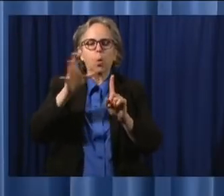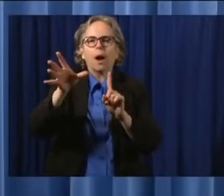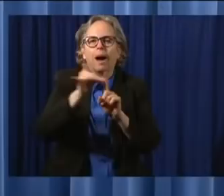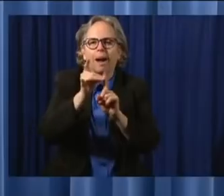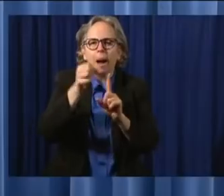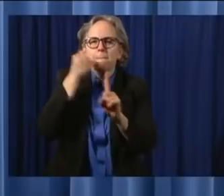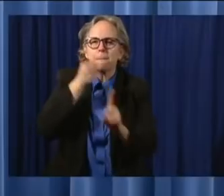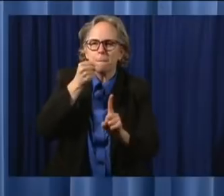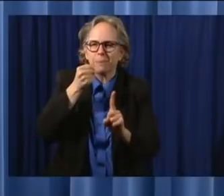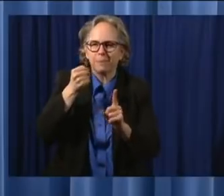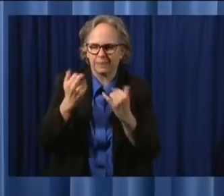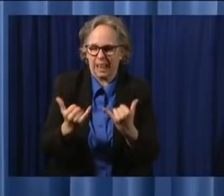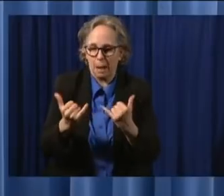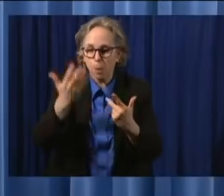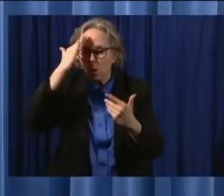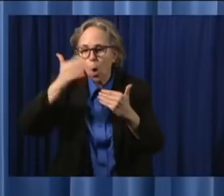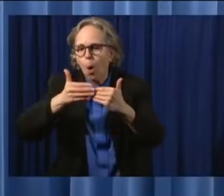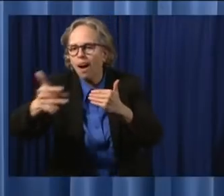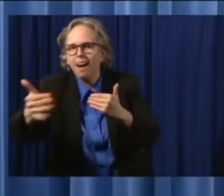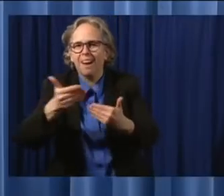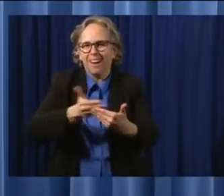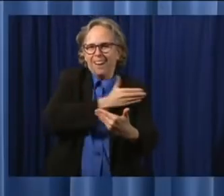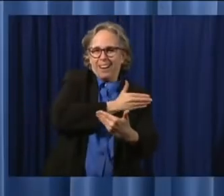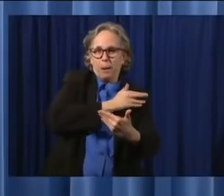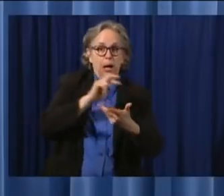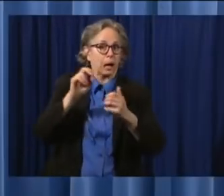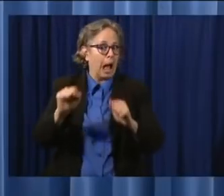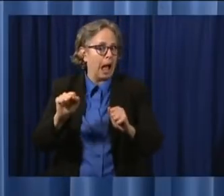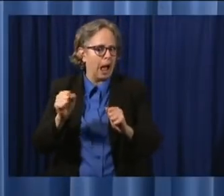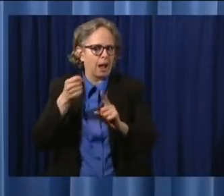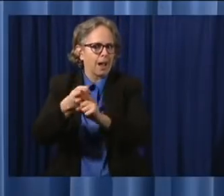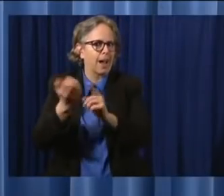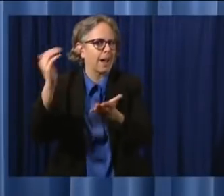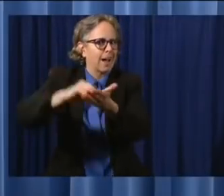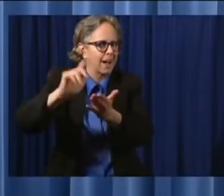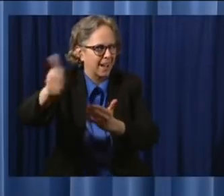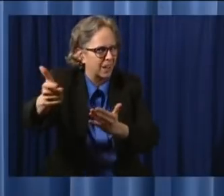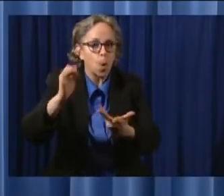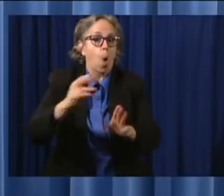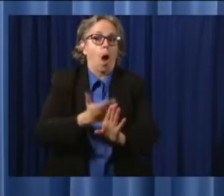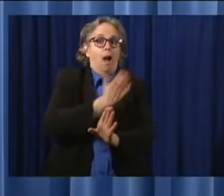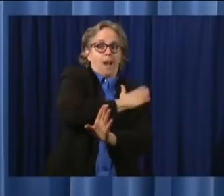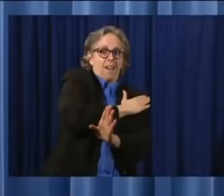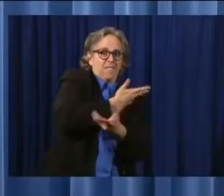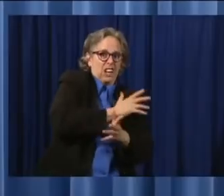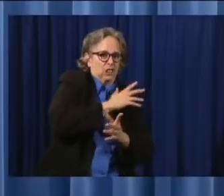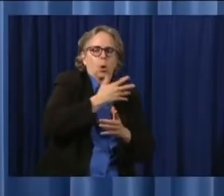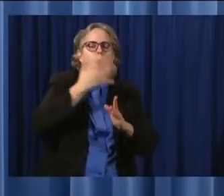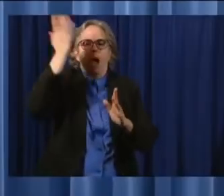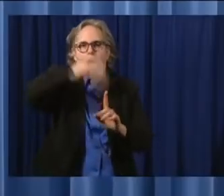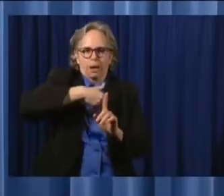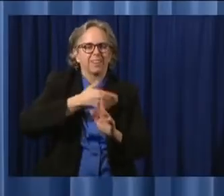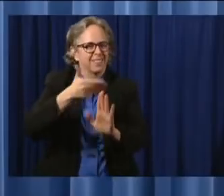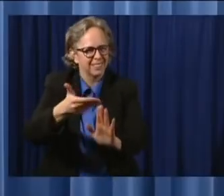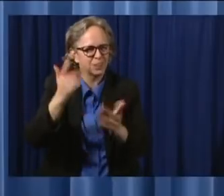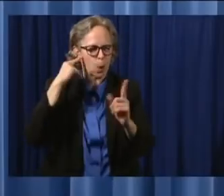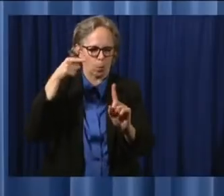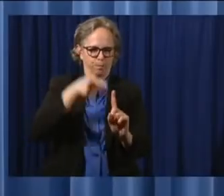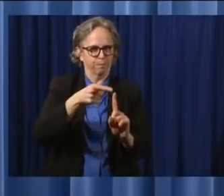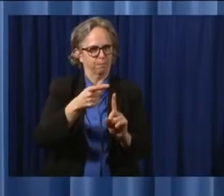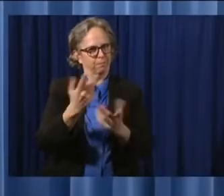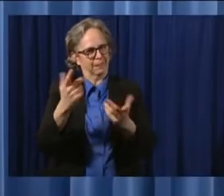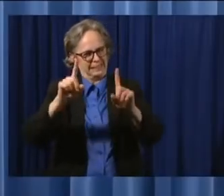is particularly important. Although all nursing homes have been deploying for some